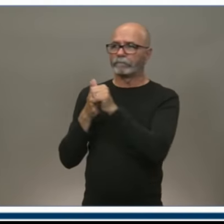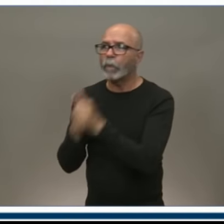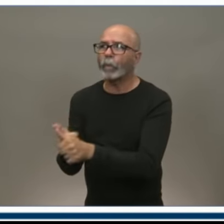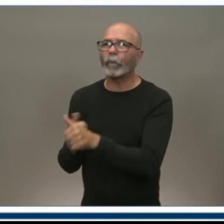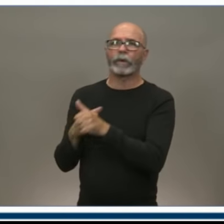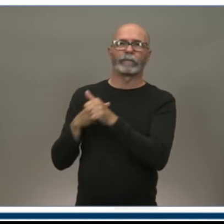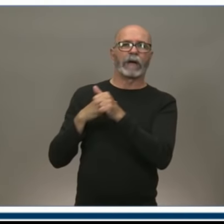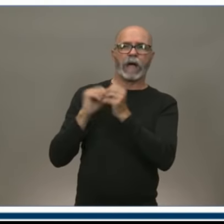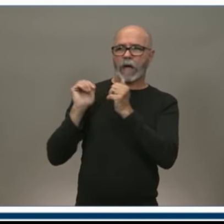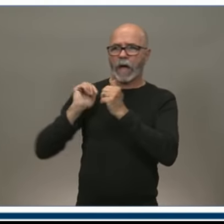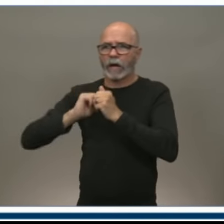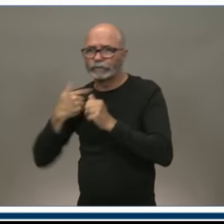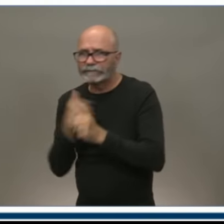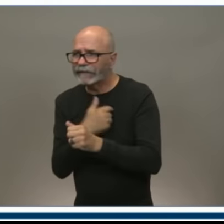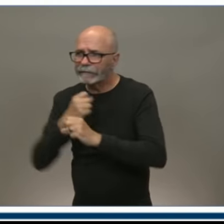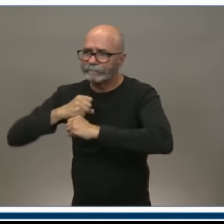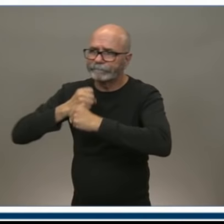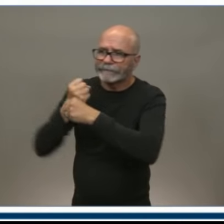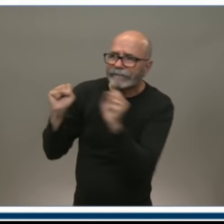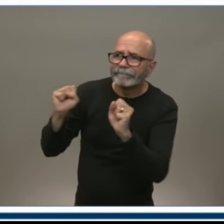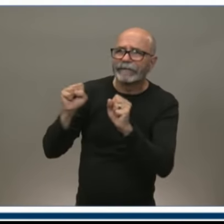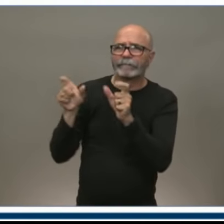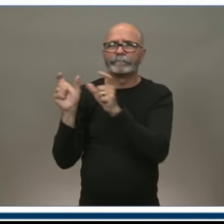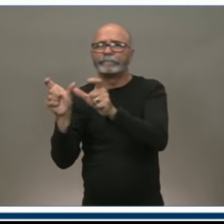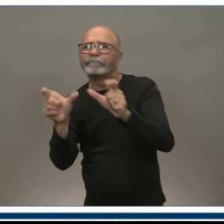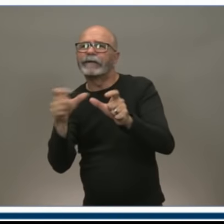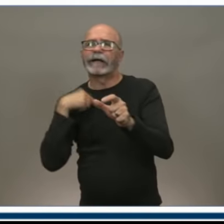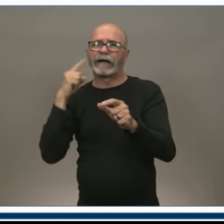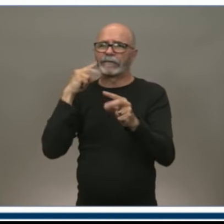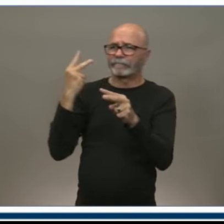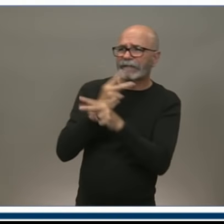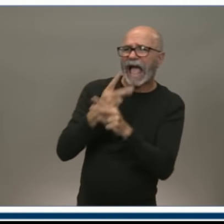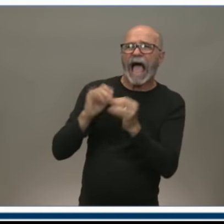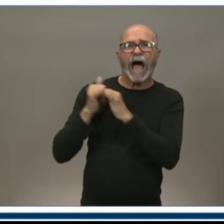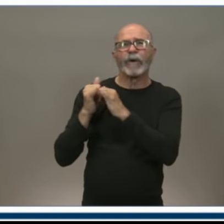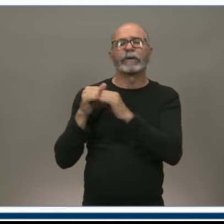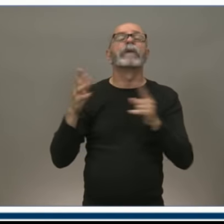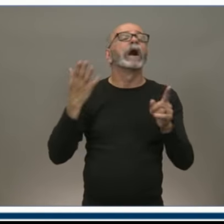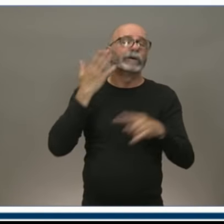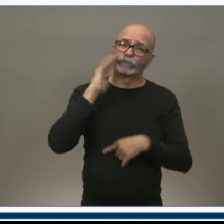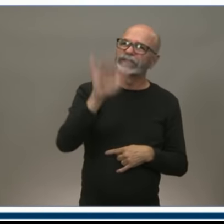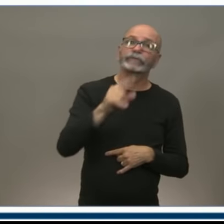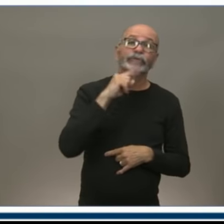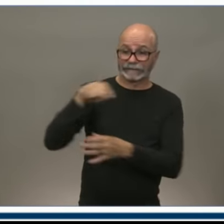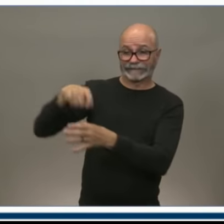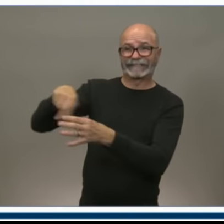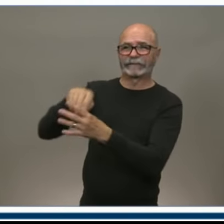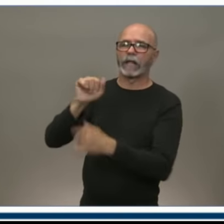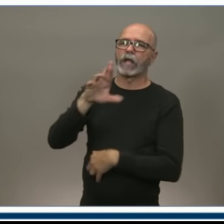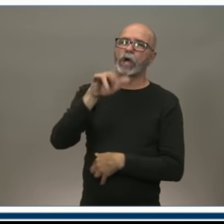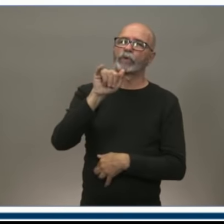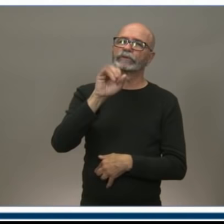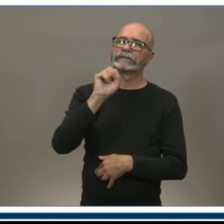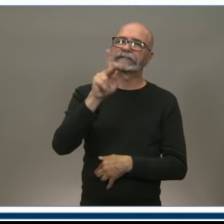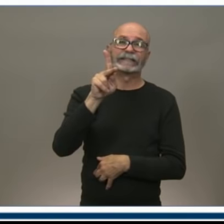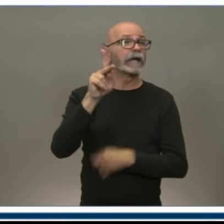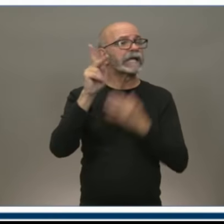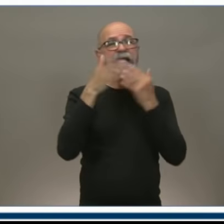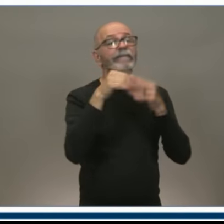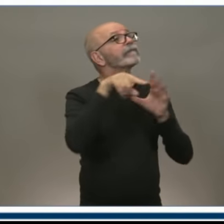now, there are implications of bringing somebody from outside of the Atlantic Canada home for the